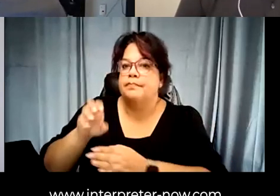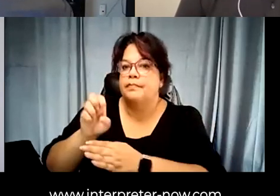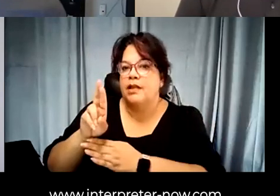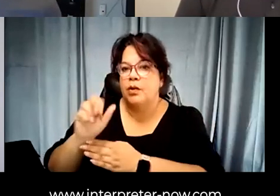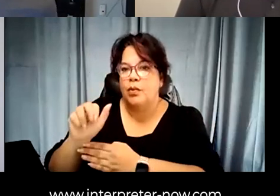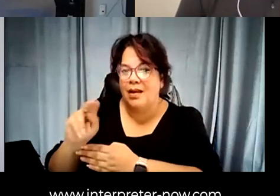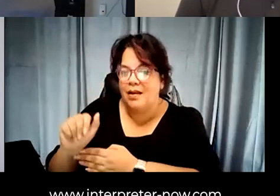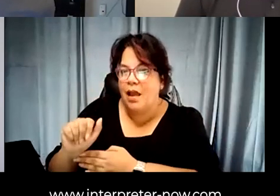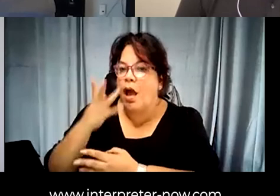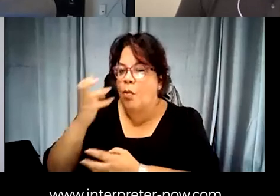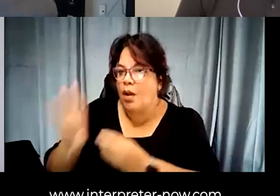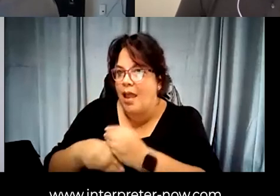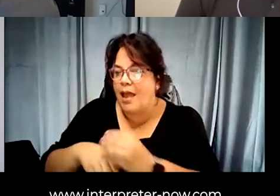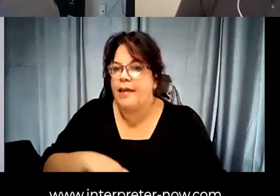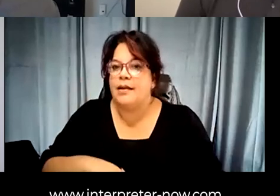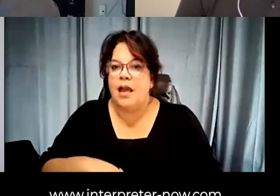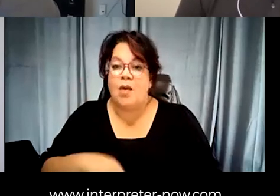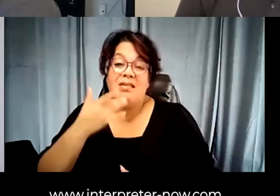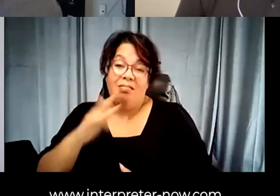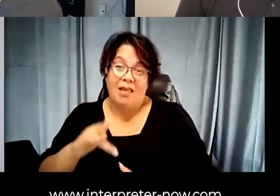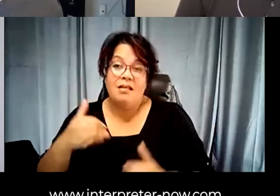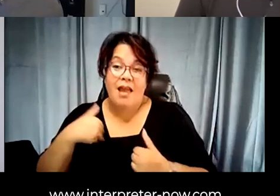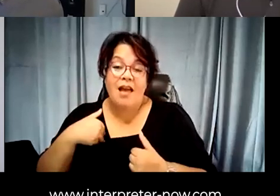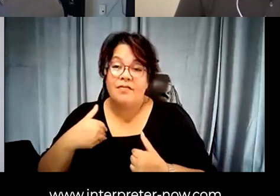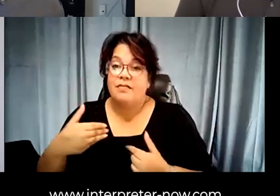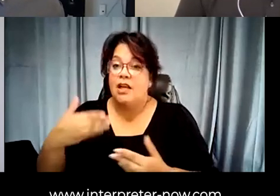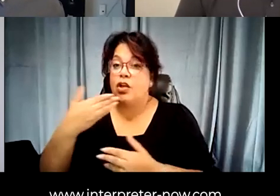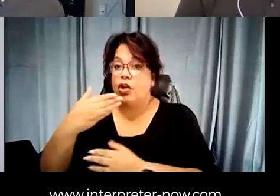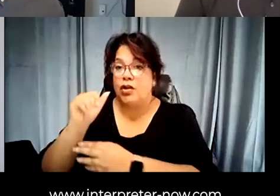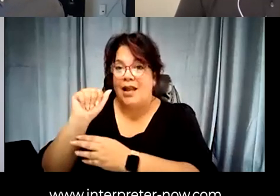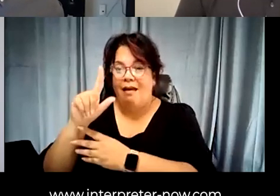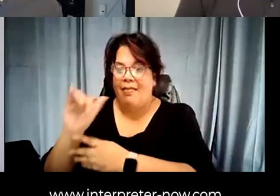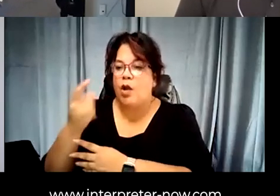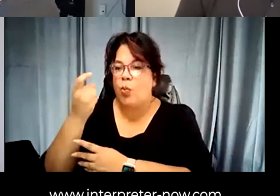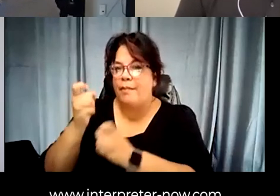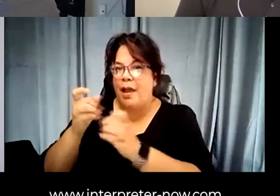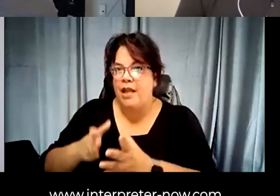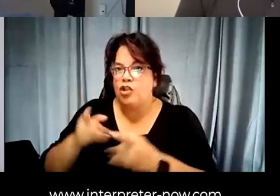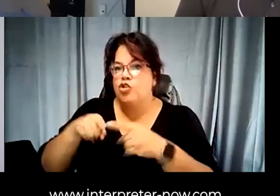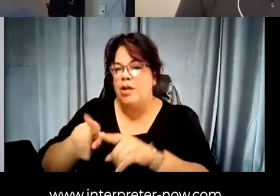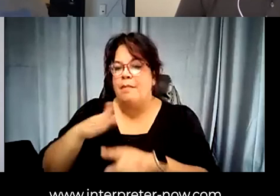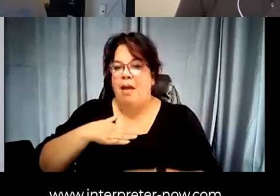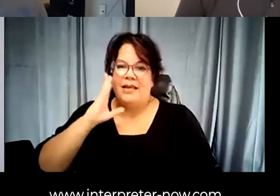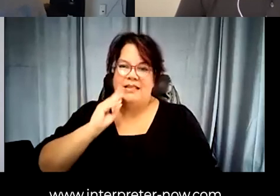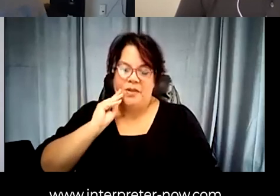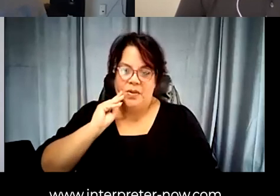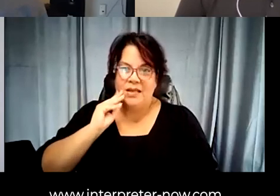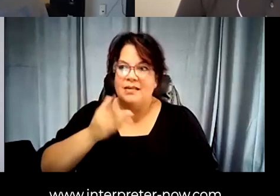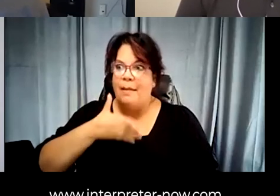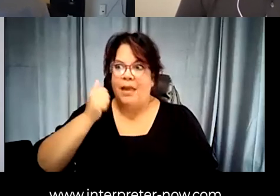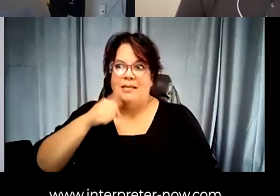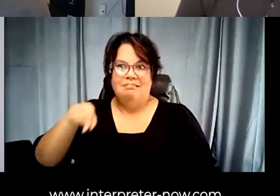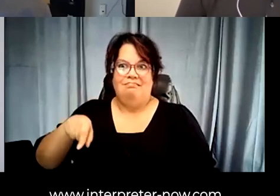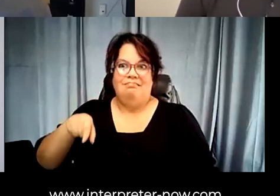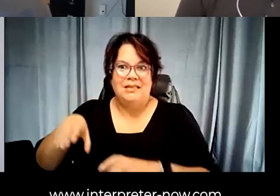I would add, I was very lucky to have a good ally and one of my managers during my experience. And the best thing he did was